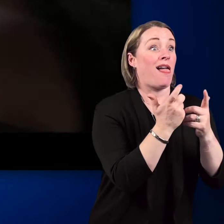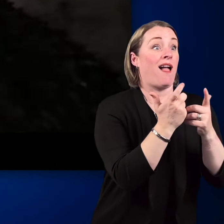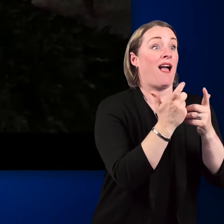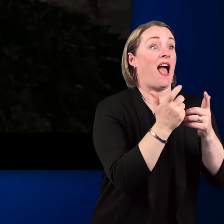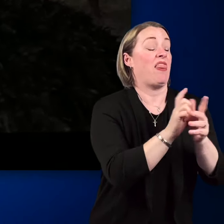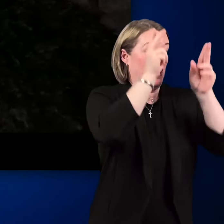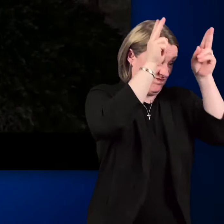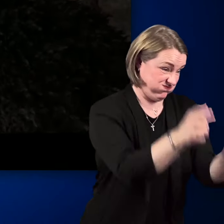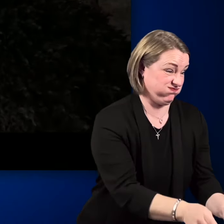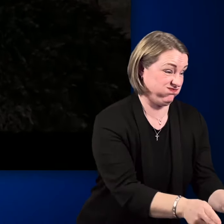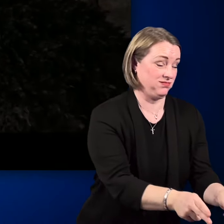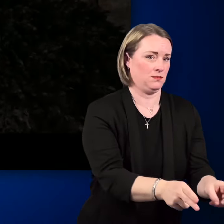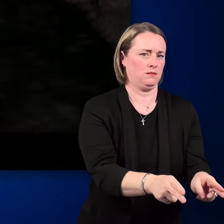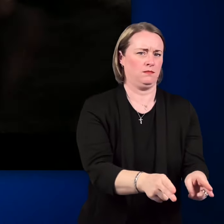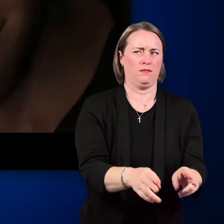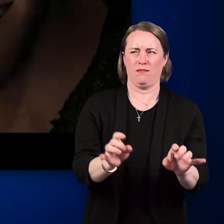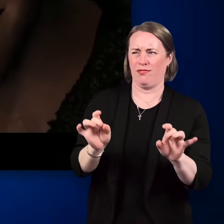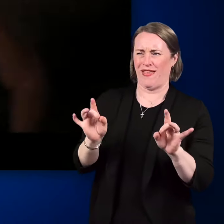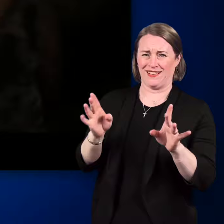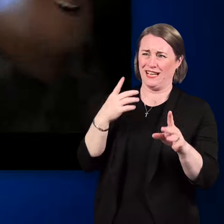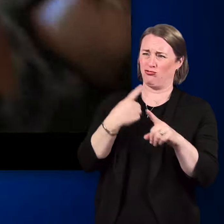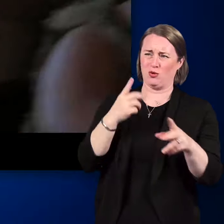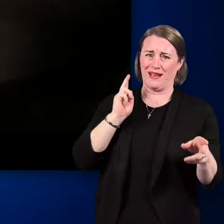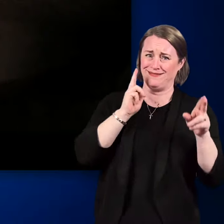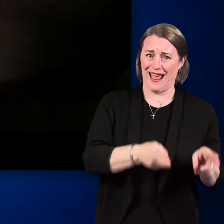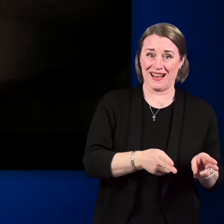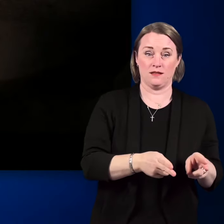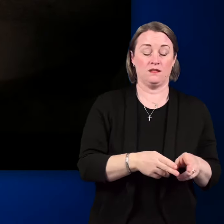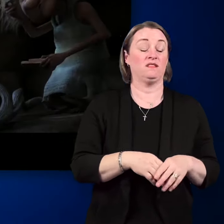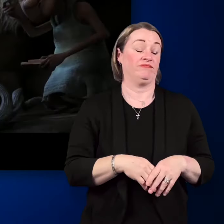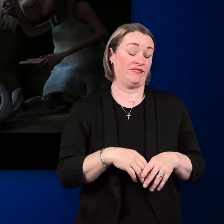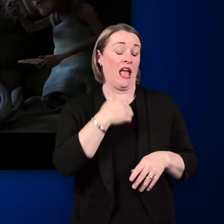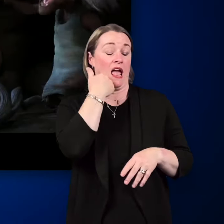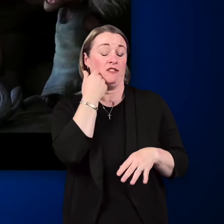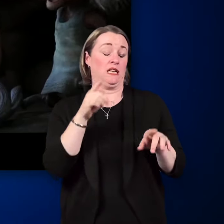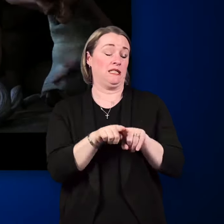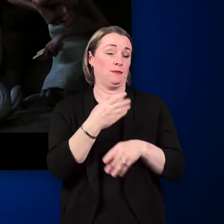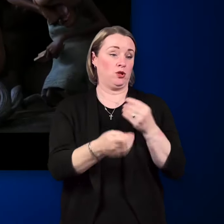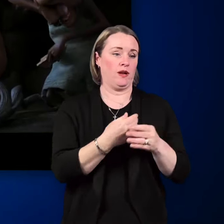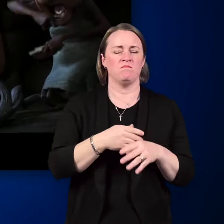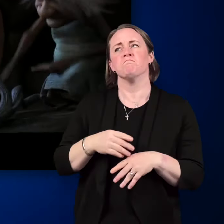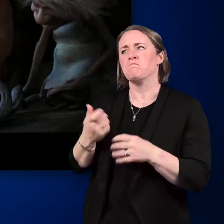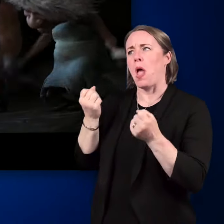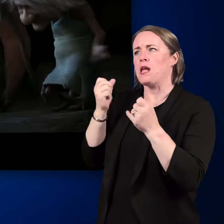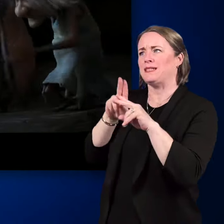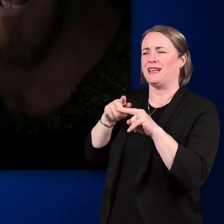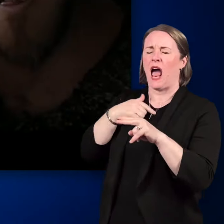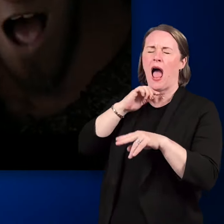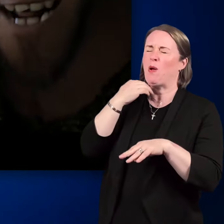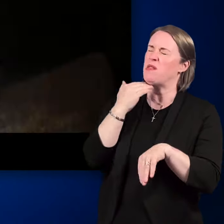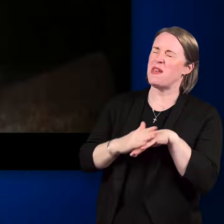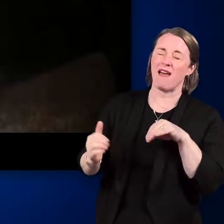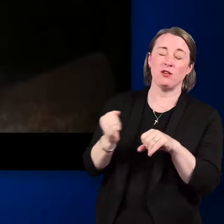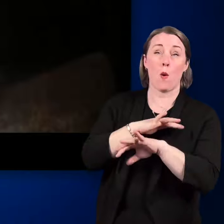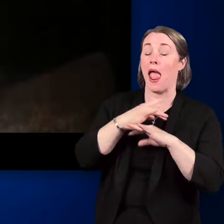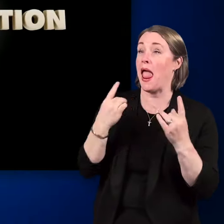and died. Just like that? Yes. Oh, same ending as every day. I get it, Dad. I will never do anything new or different. Good man,